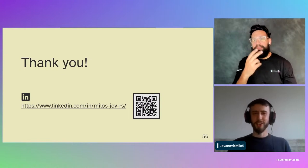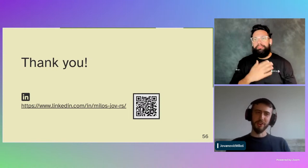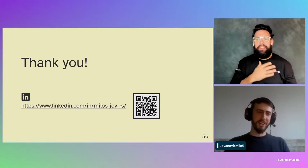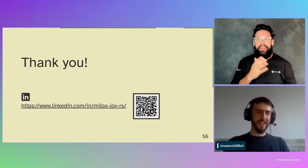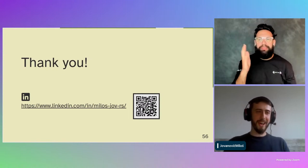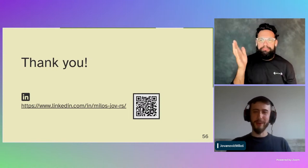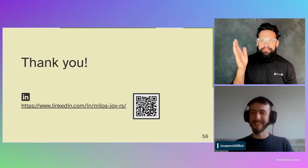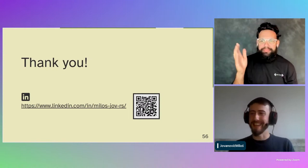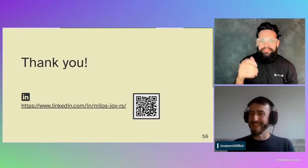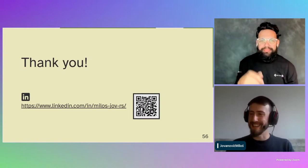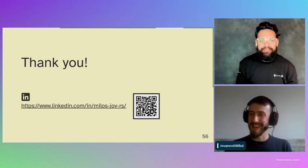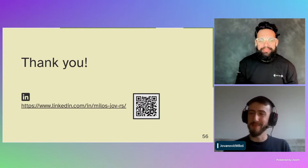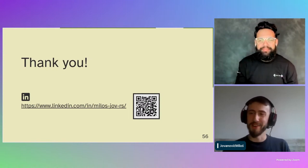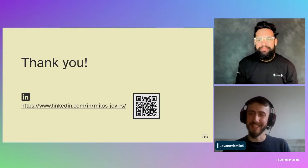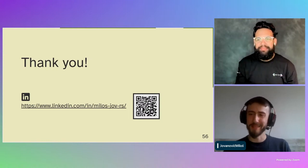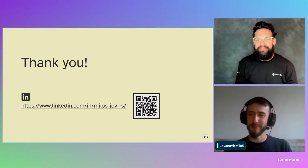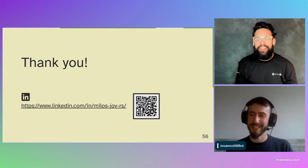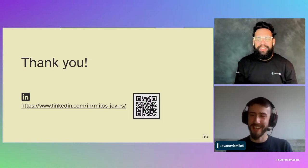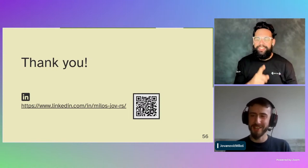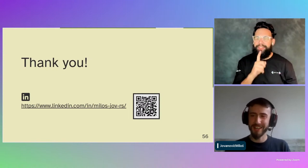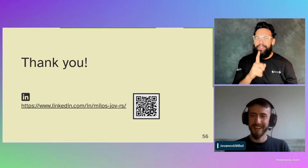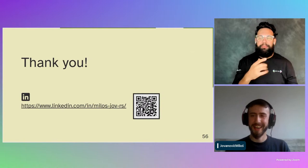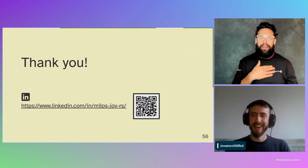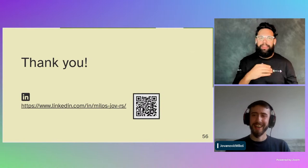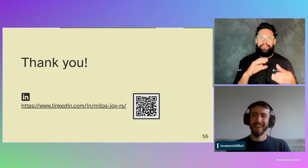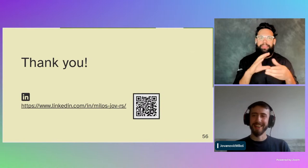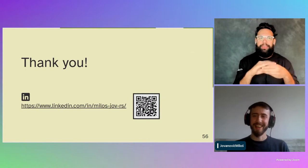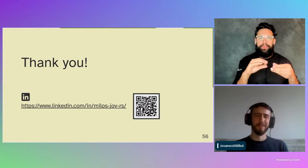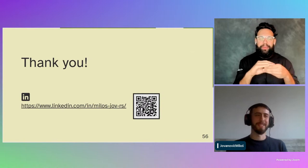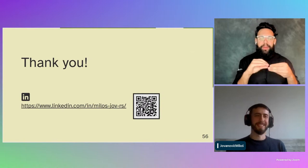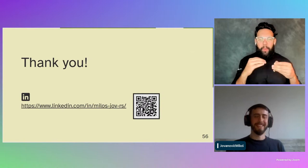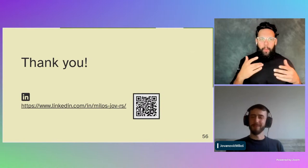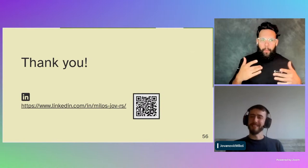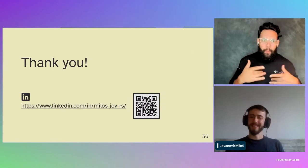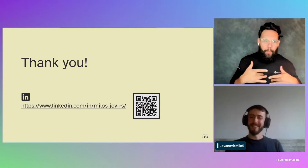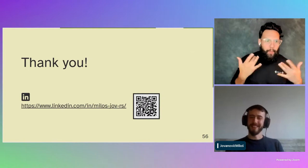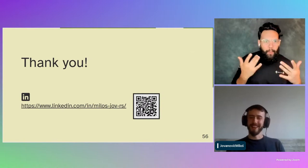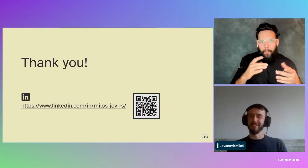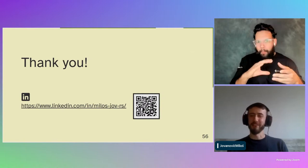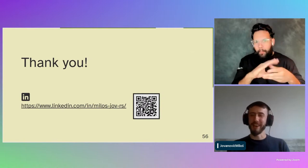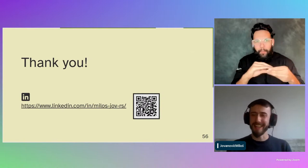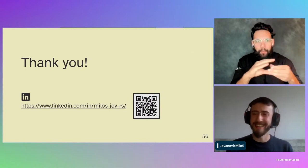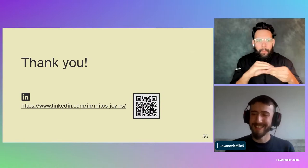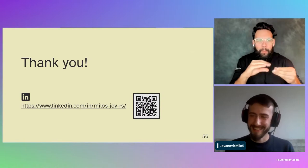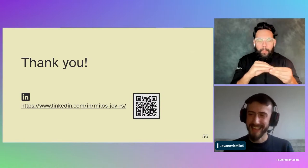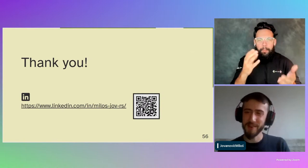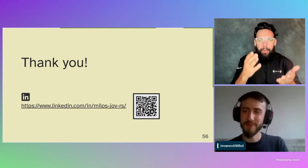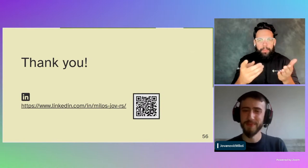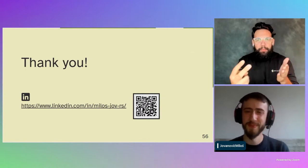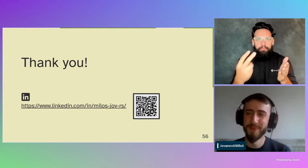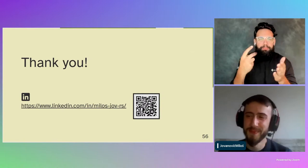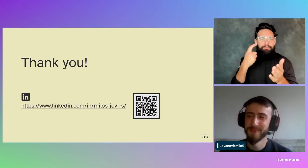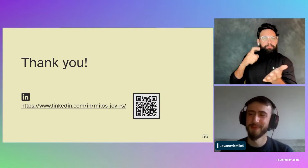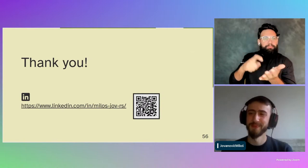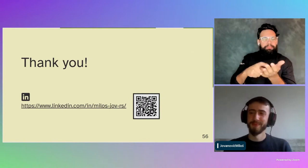think you've heard how excited I am during this presentation, and it was a lovely ride. Thank